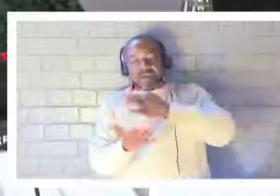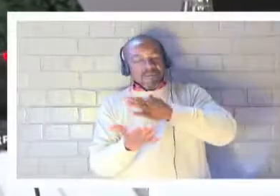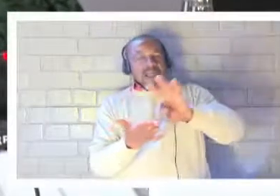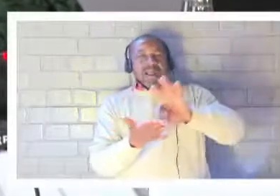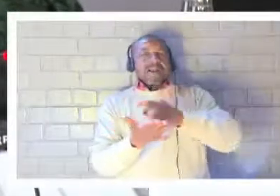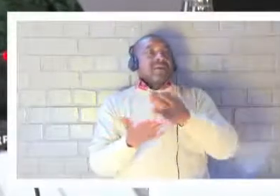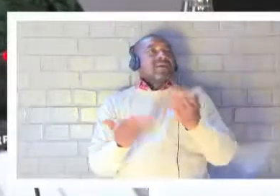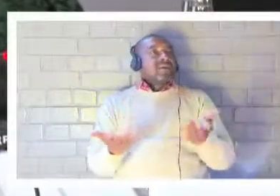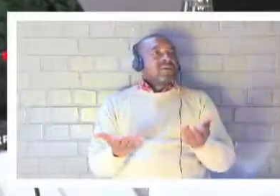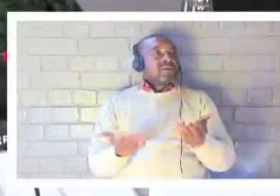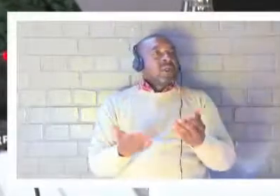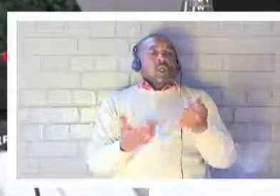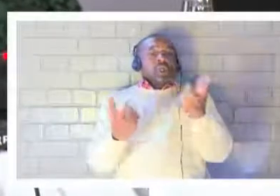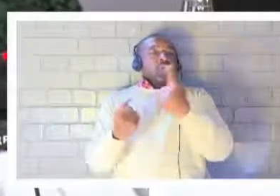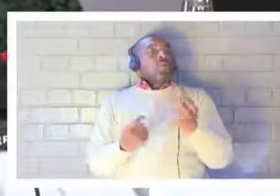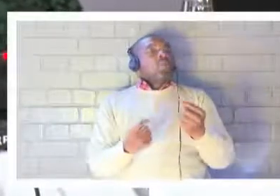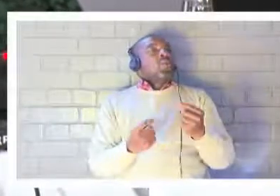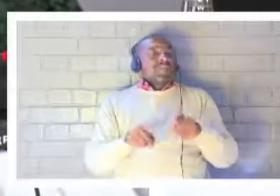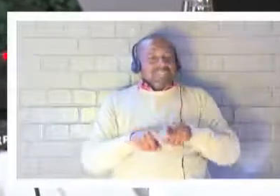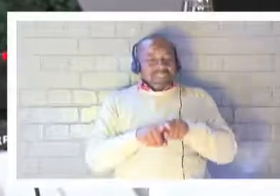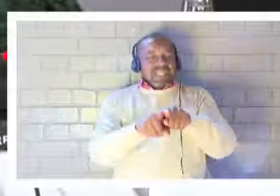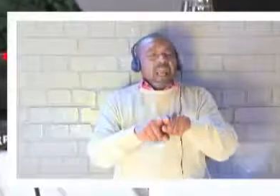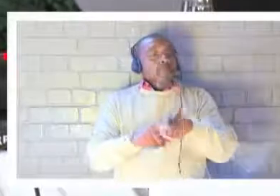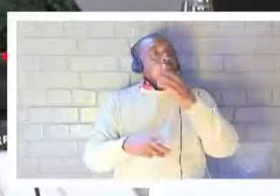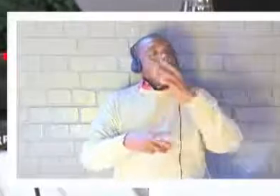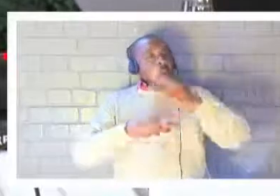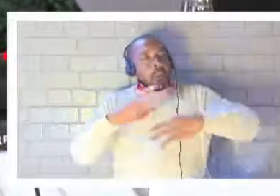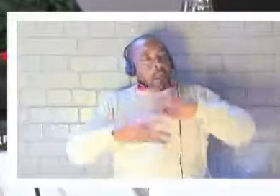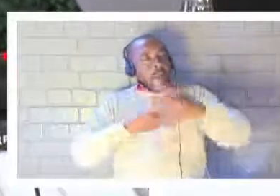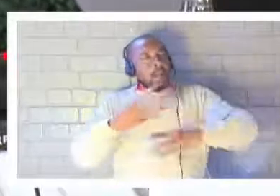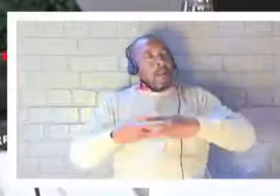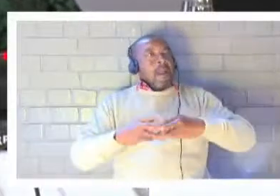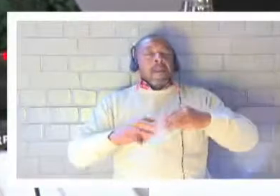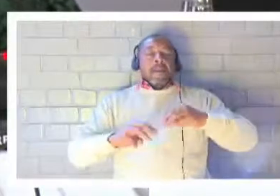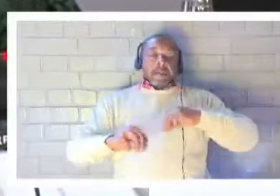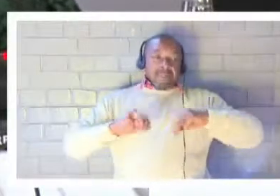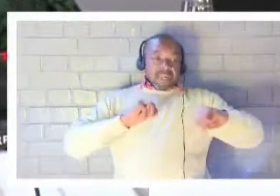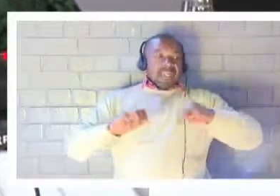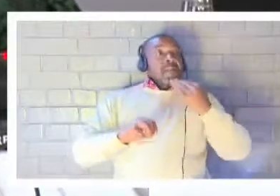somewhere to do the very same job, but managed by them.